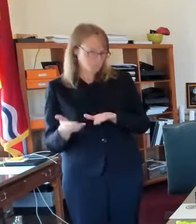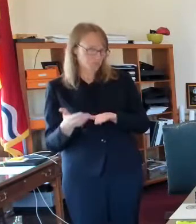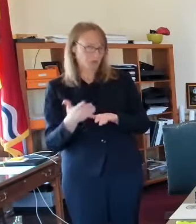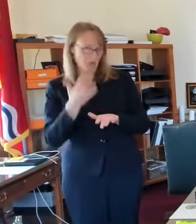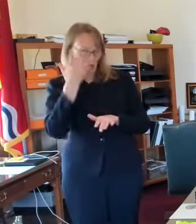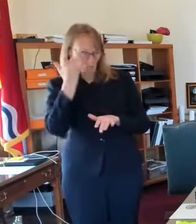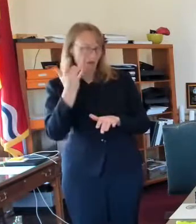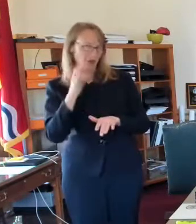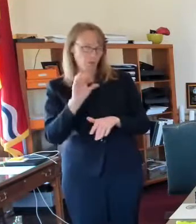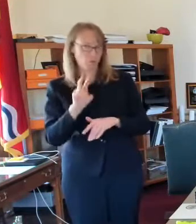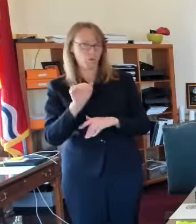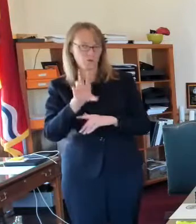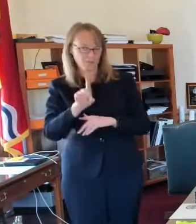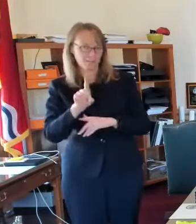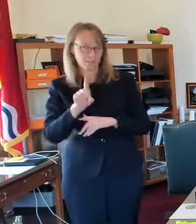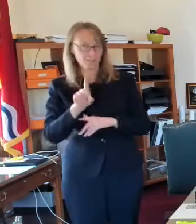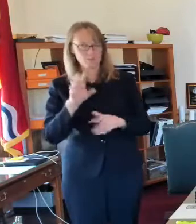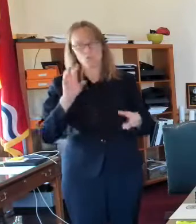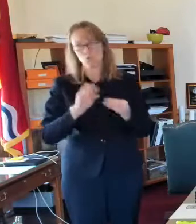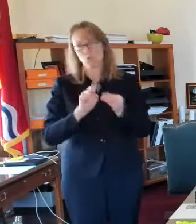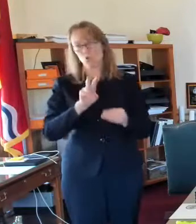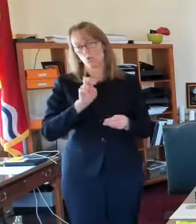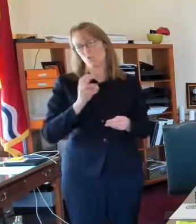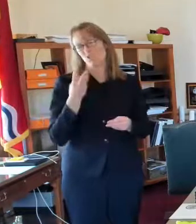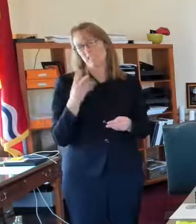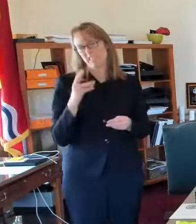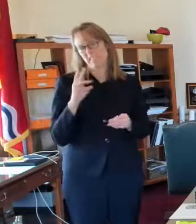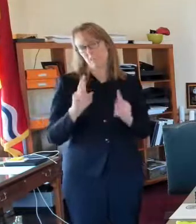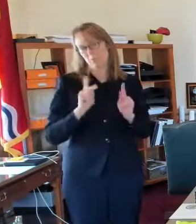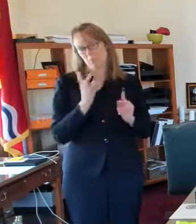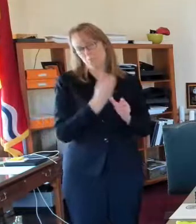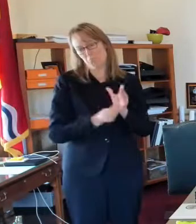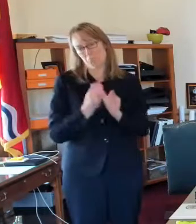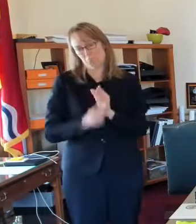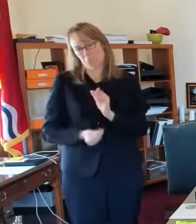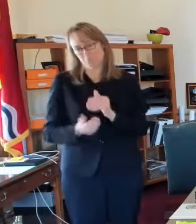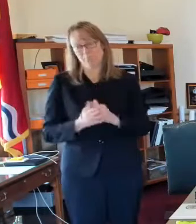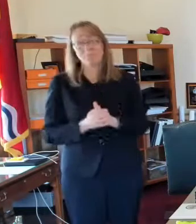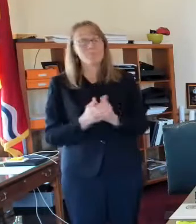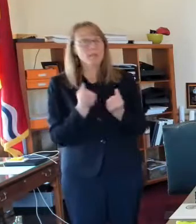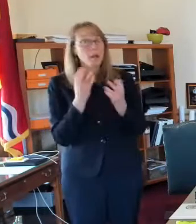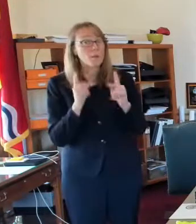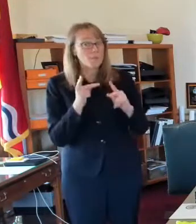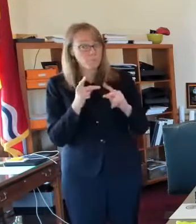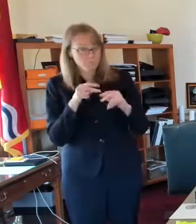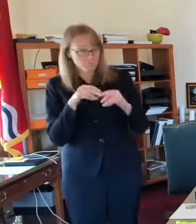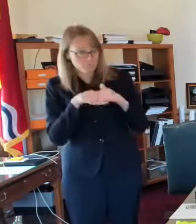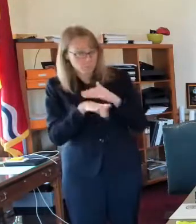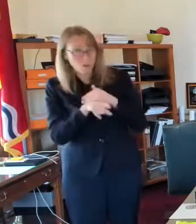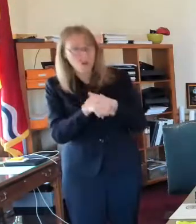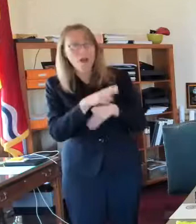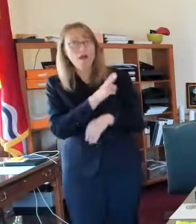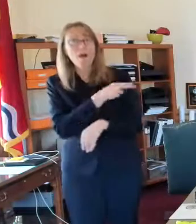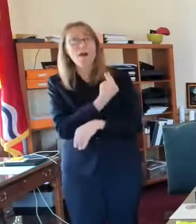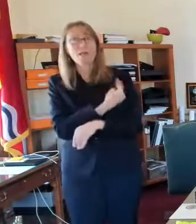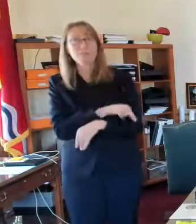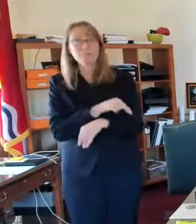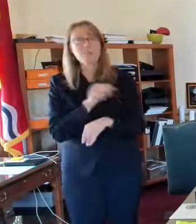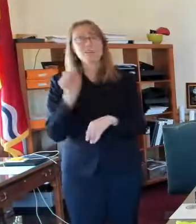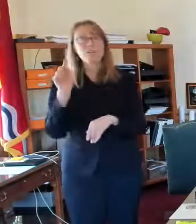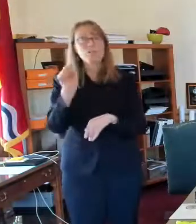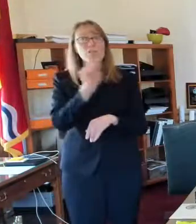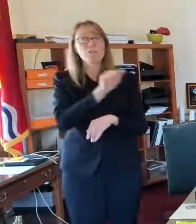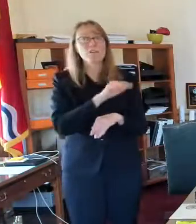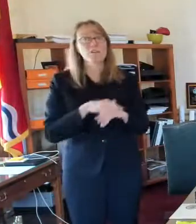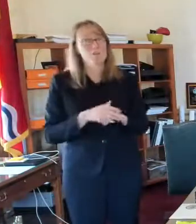to 216. People in the hospital, there are a lot of people in the hospital. And this, you all